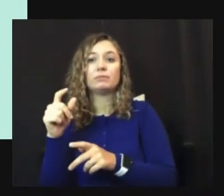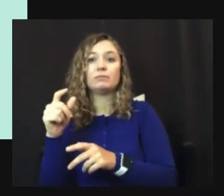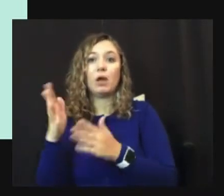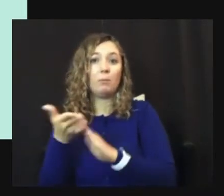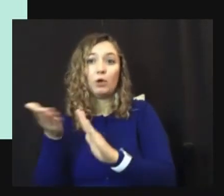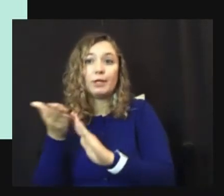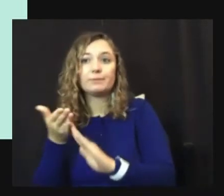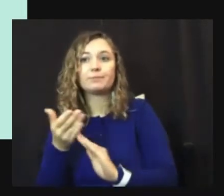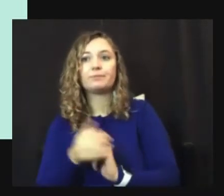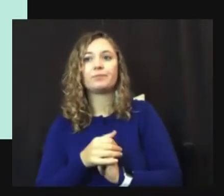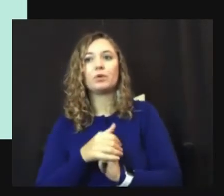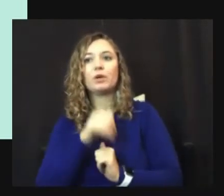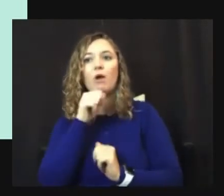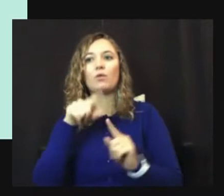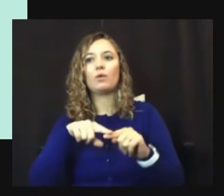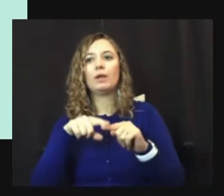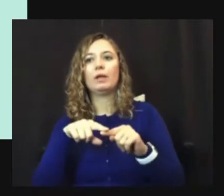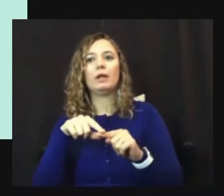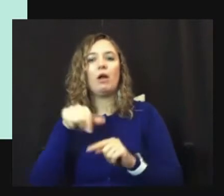or support.